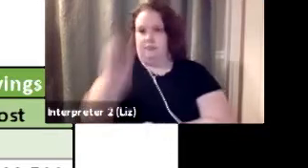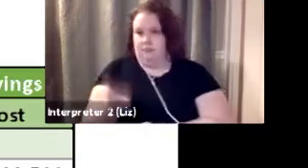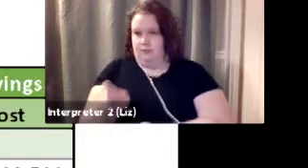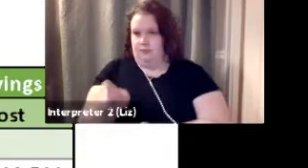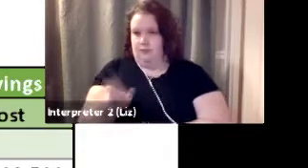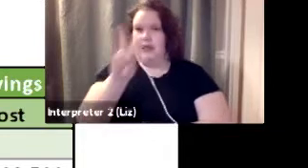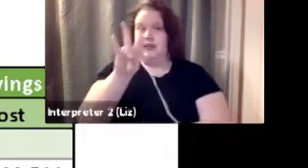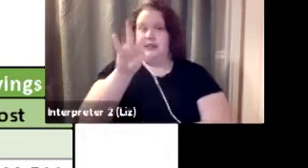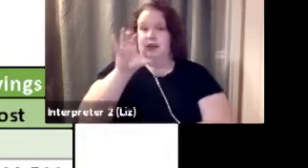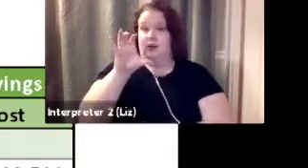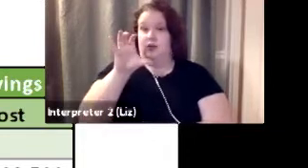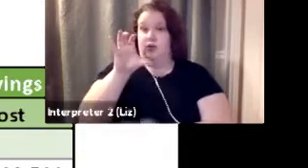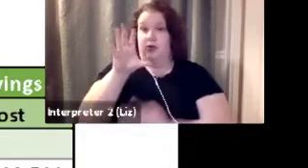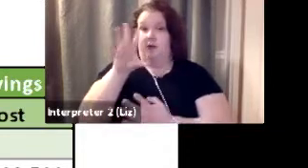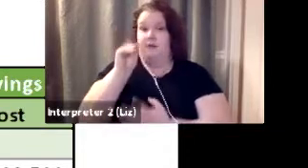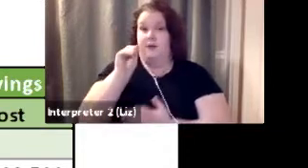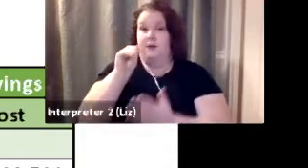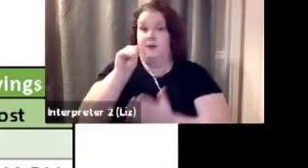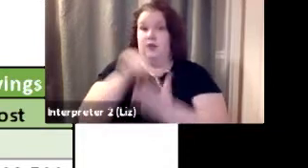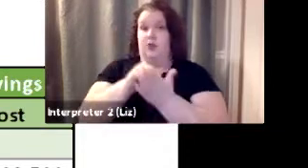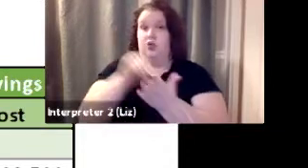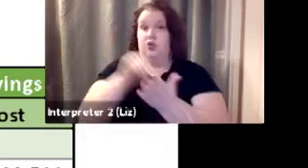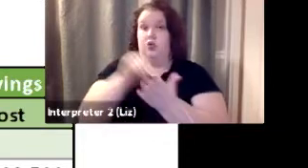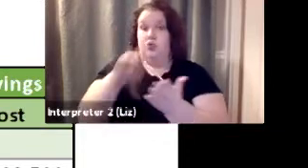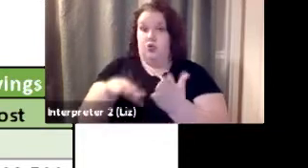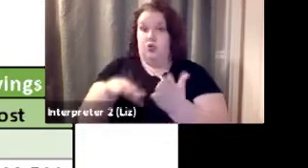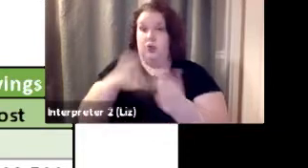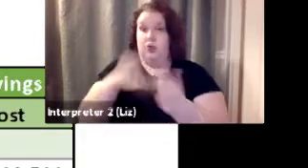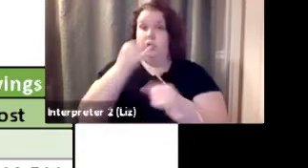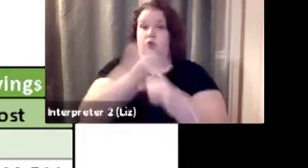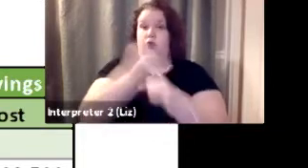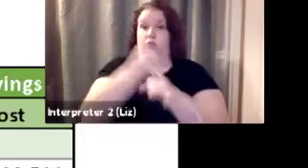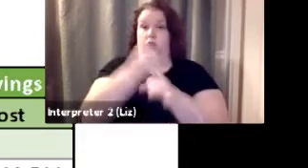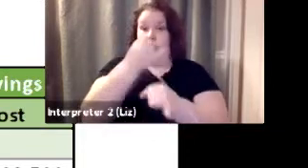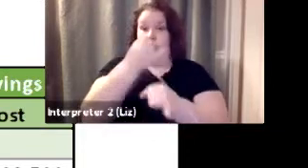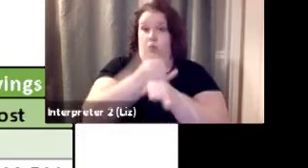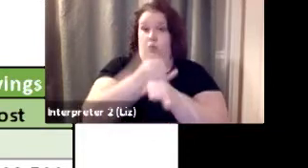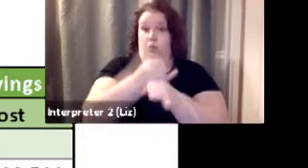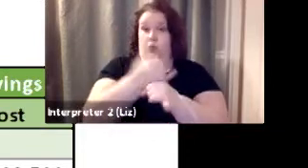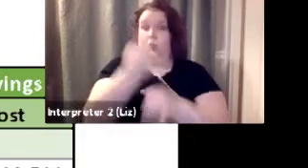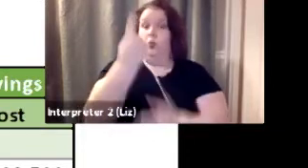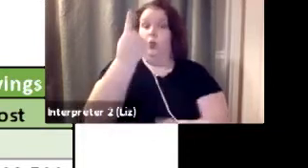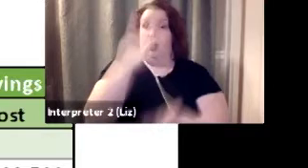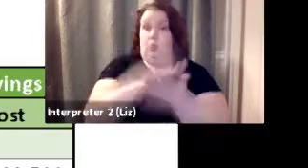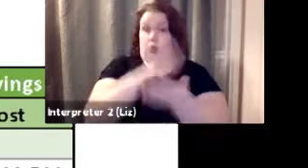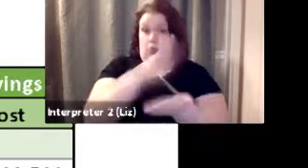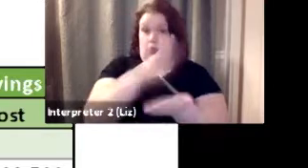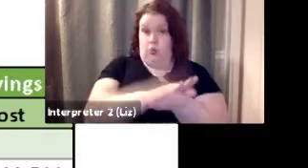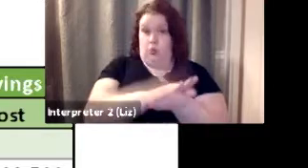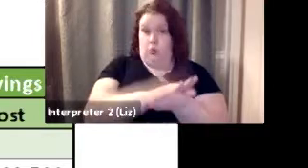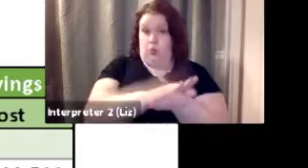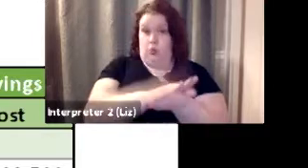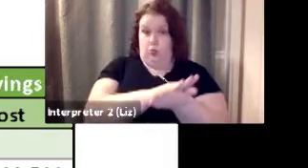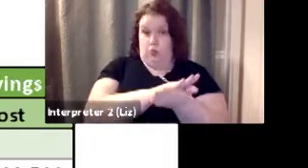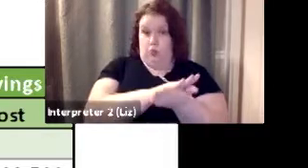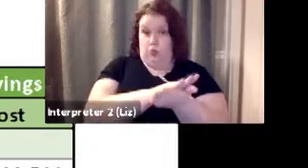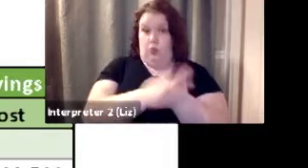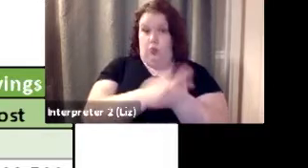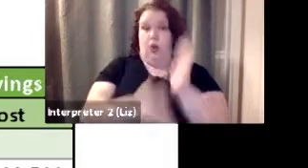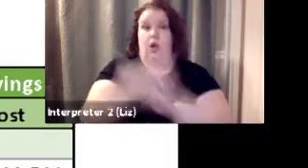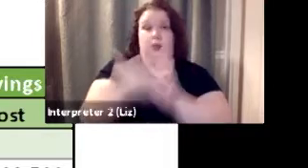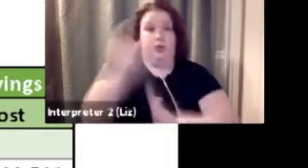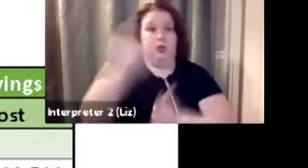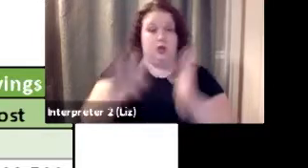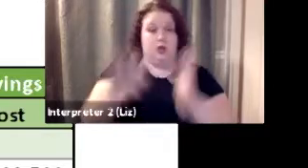elementary school. And you'll see that operational costs are roughly $3.5 million. If you look at two